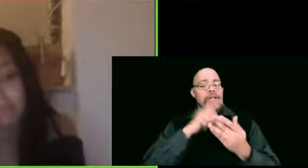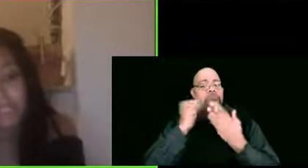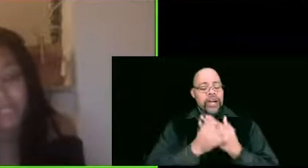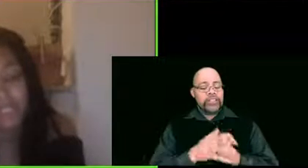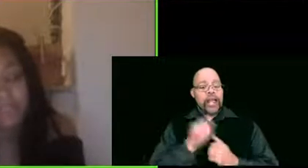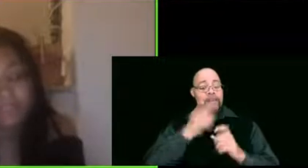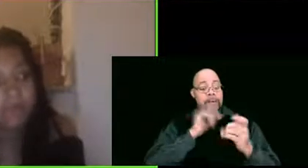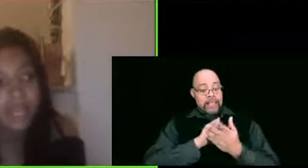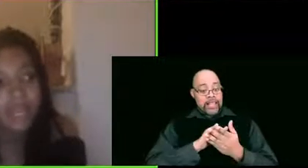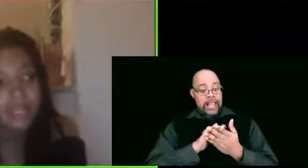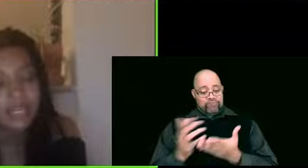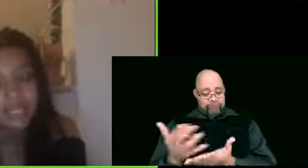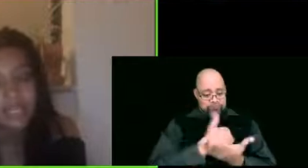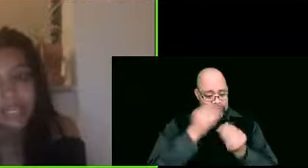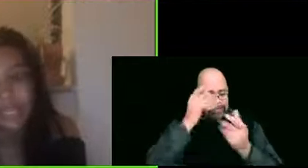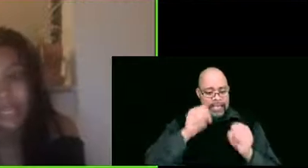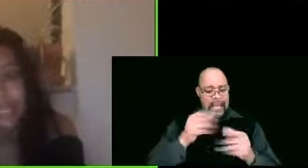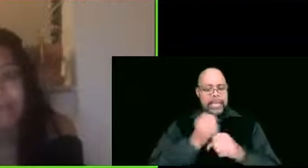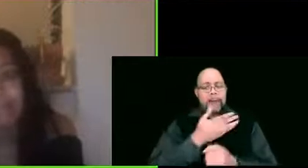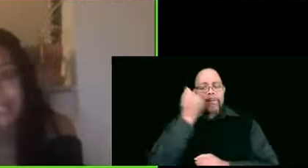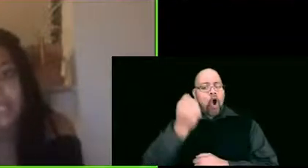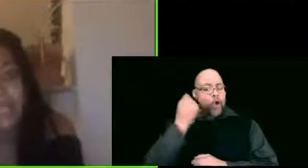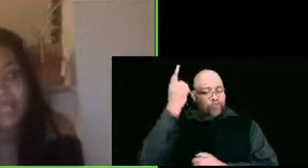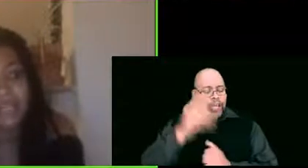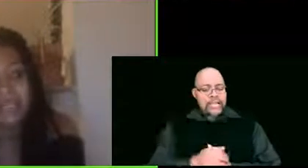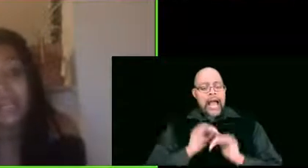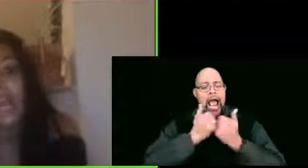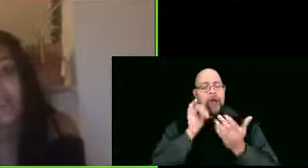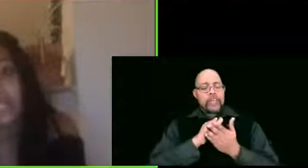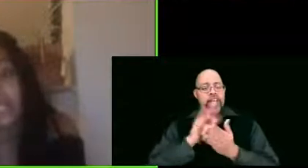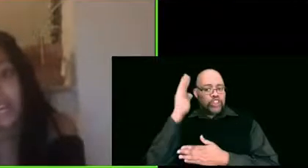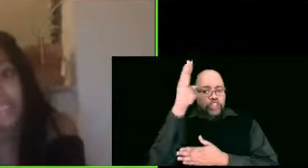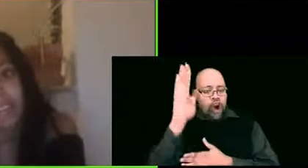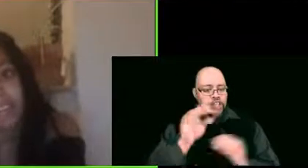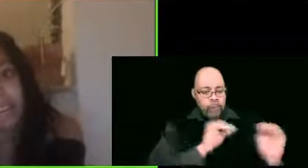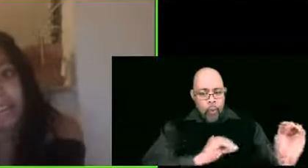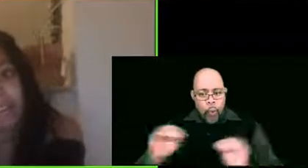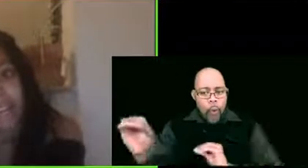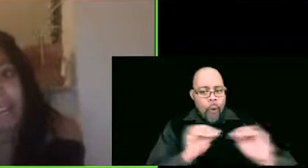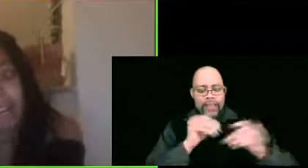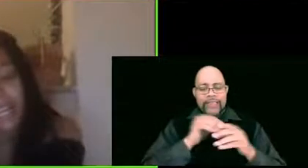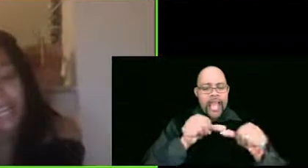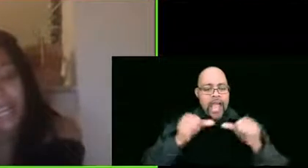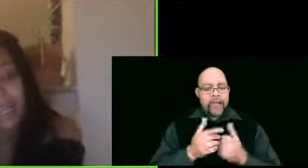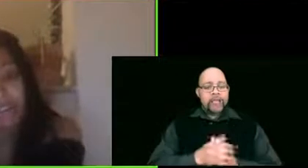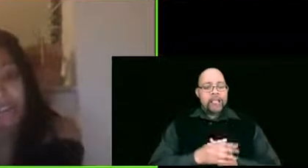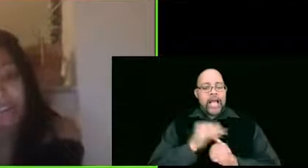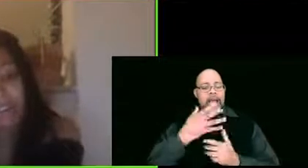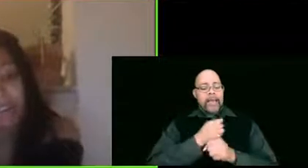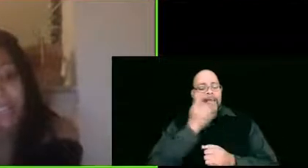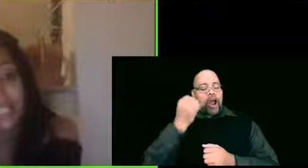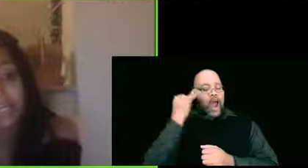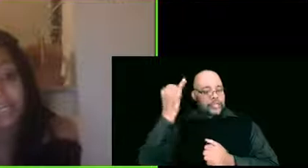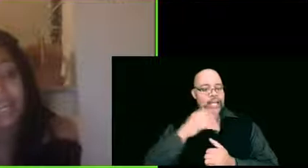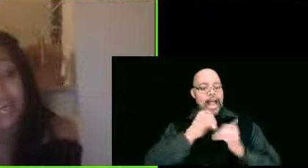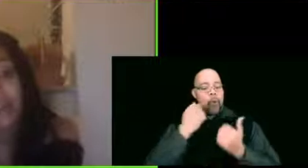really interesting project, and from all of that tagging data, they could then gain a better understanding of how these sharks are migrating around the area and draw out